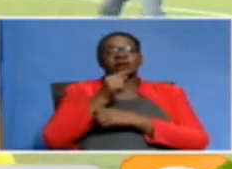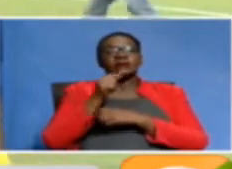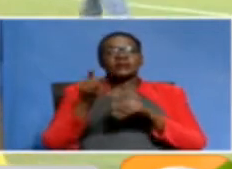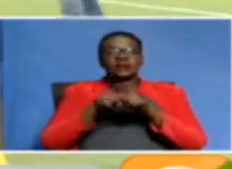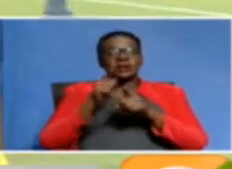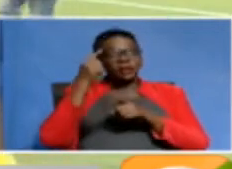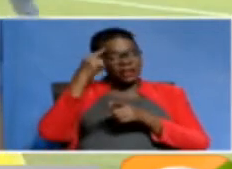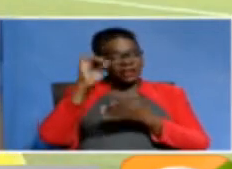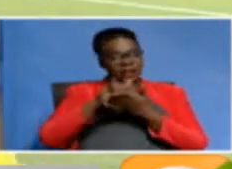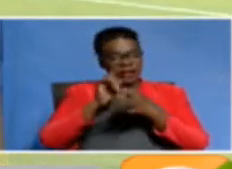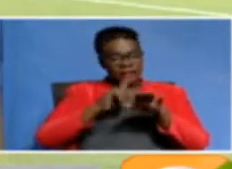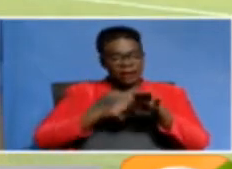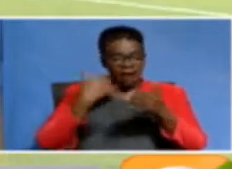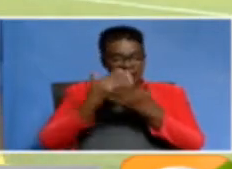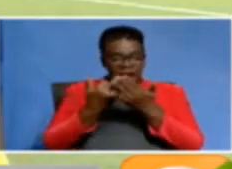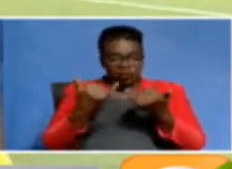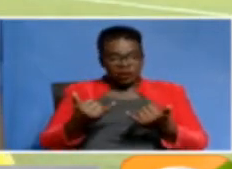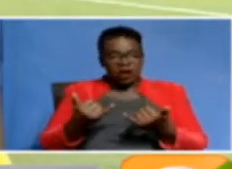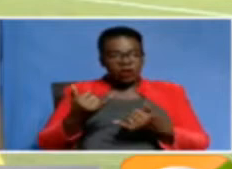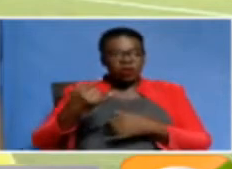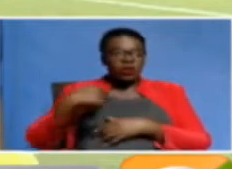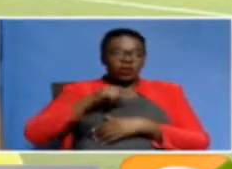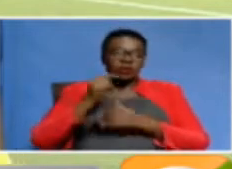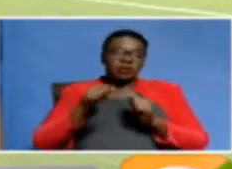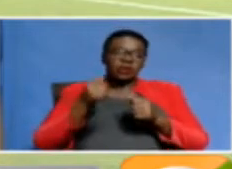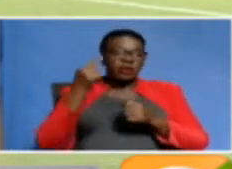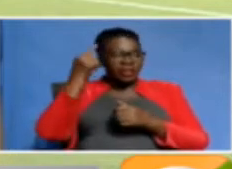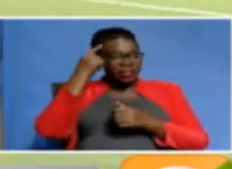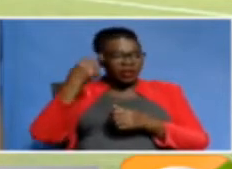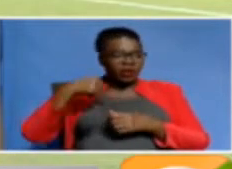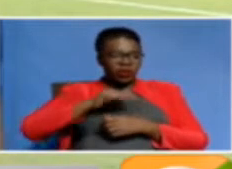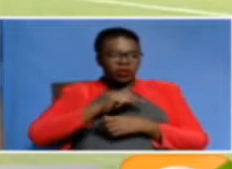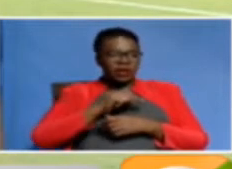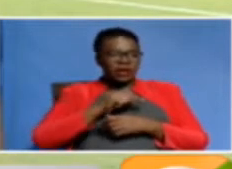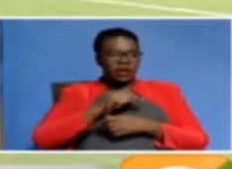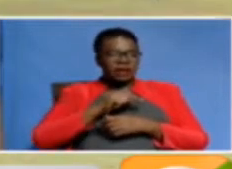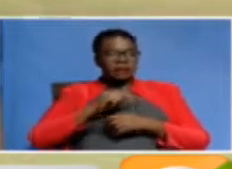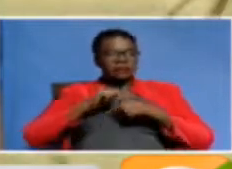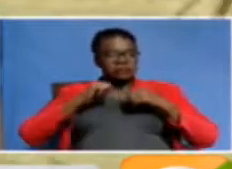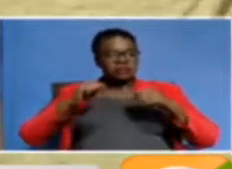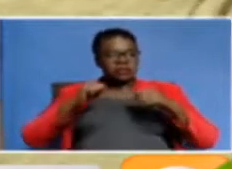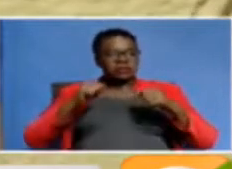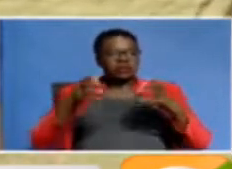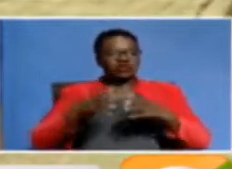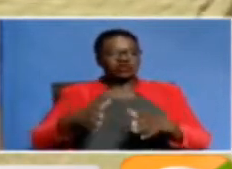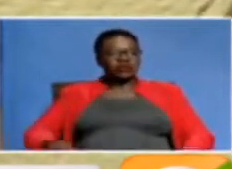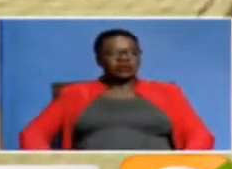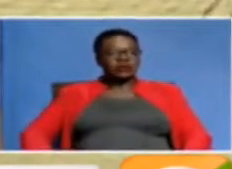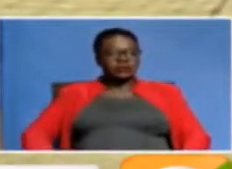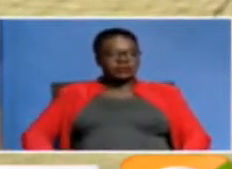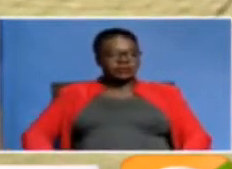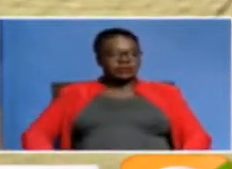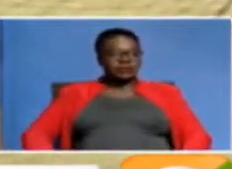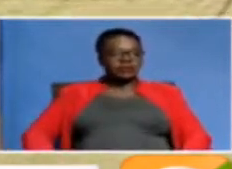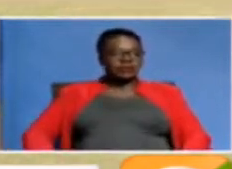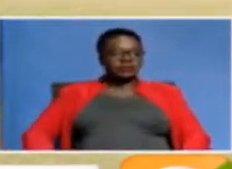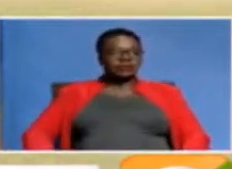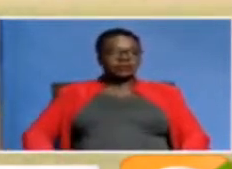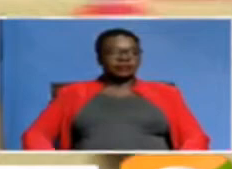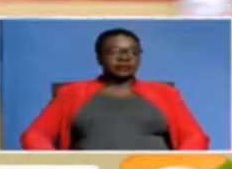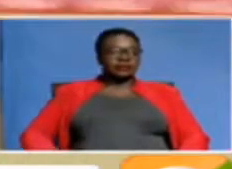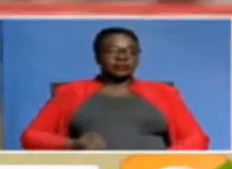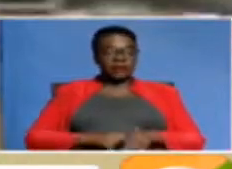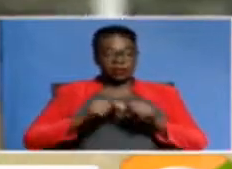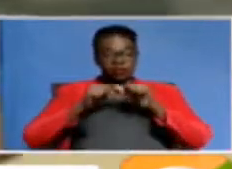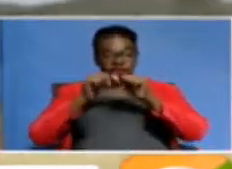Na that time ukiona baka saisi watu wata dhani maybe sisi watu wakubwa. As the tournament rolls on in